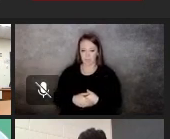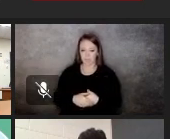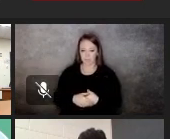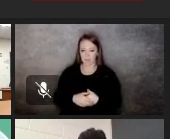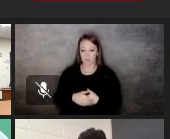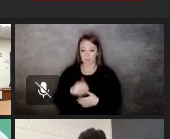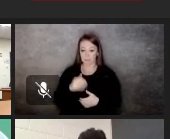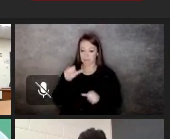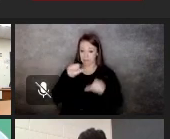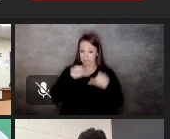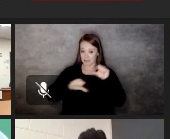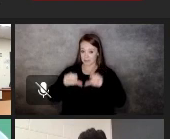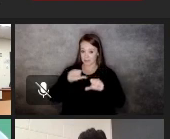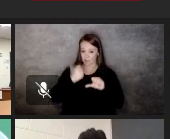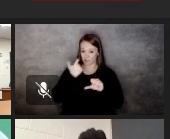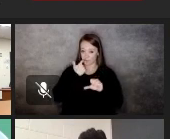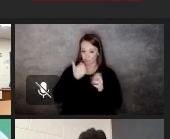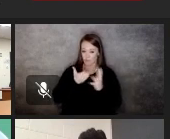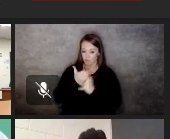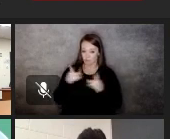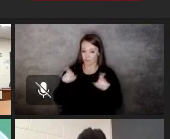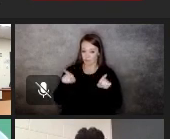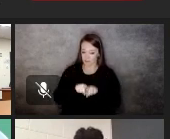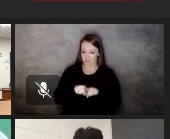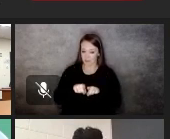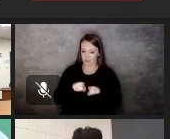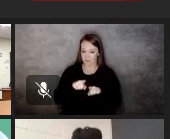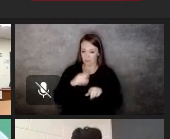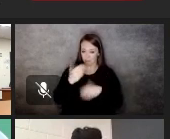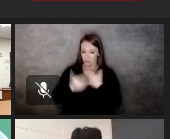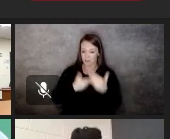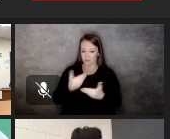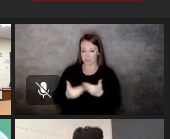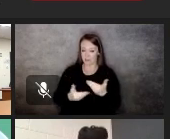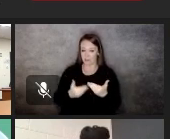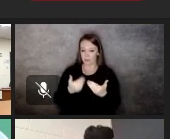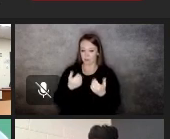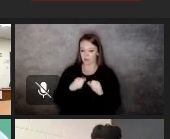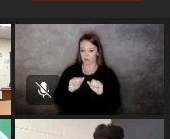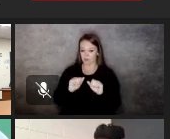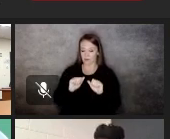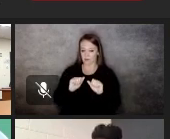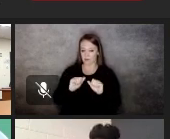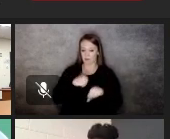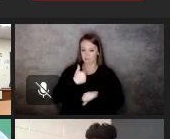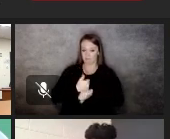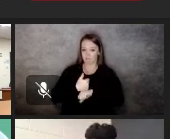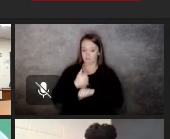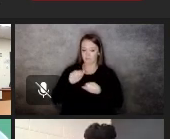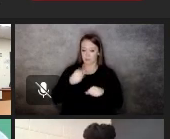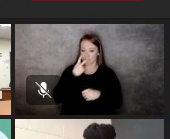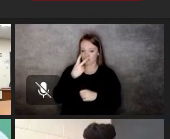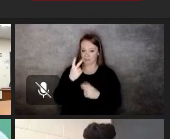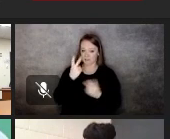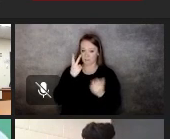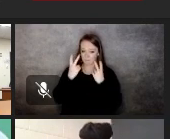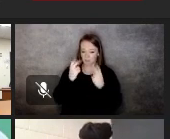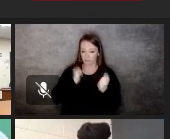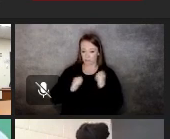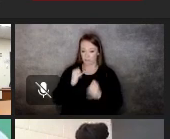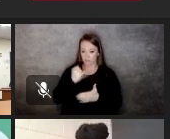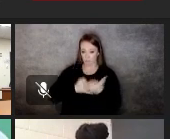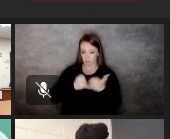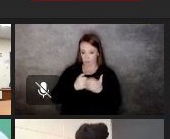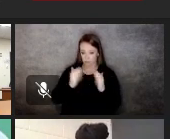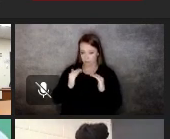just went through this process and they're in the process of implementation. And you can see visual and performing arts there began the revision process December